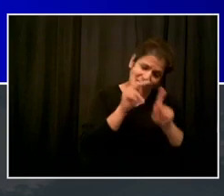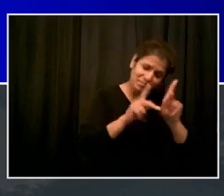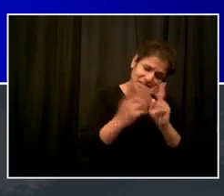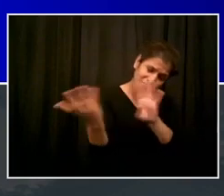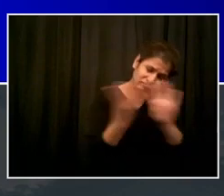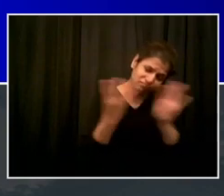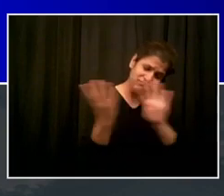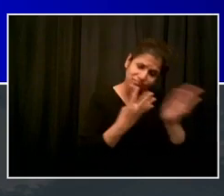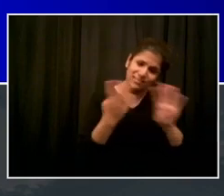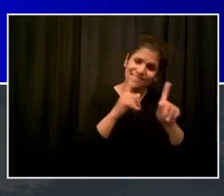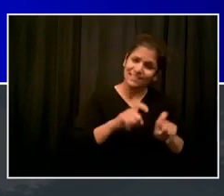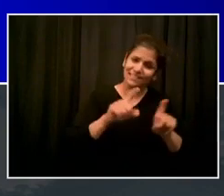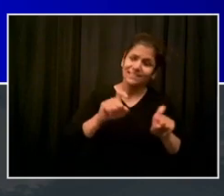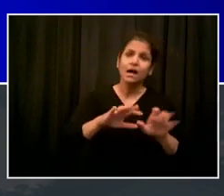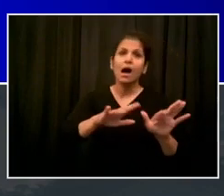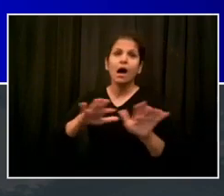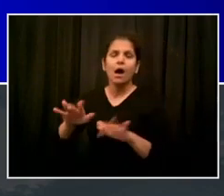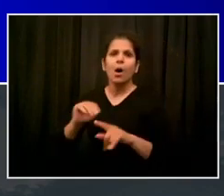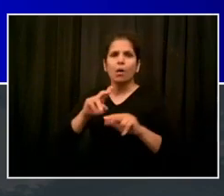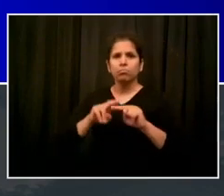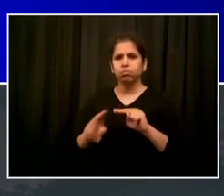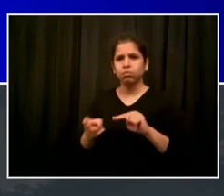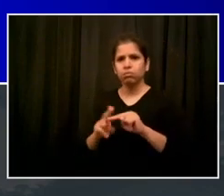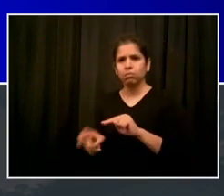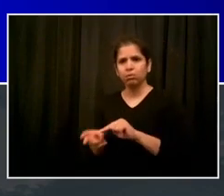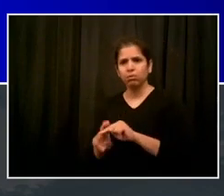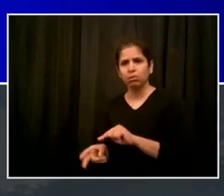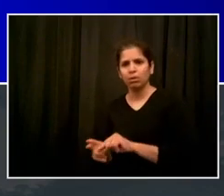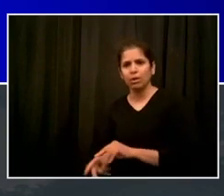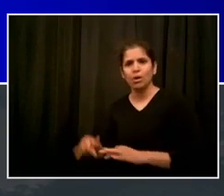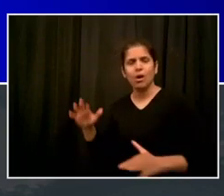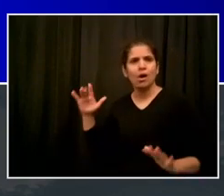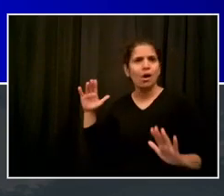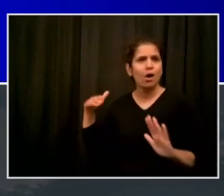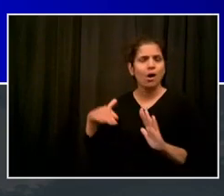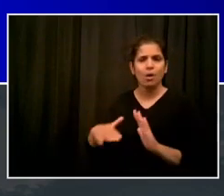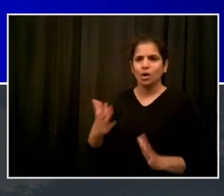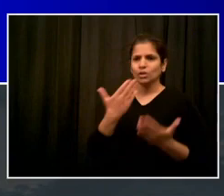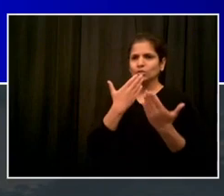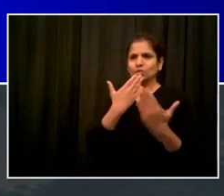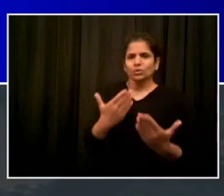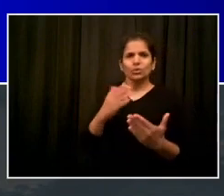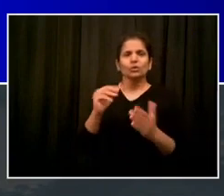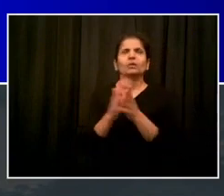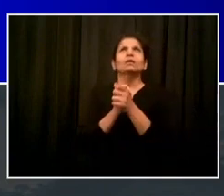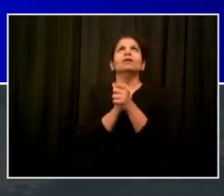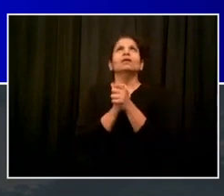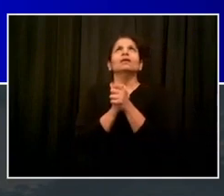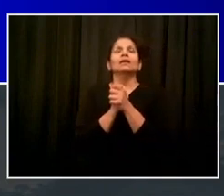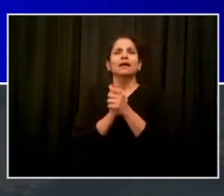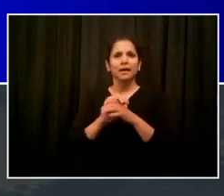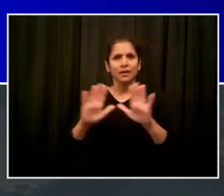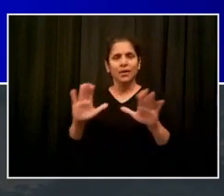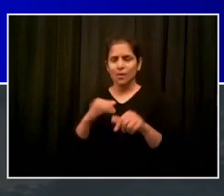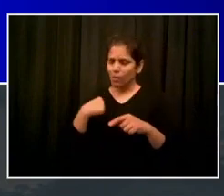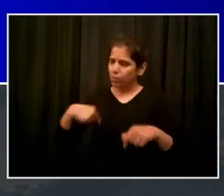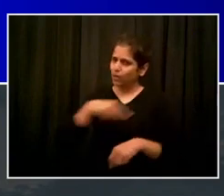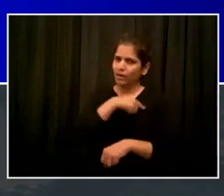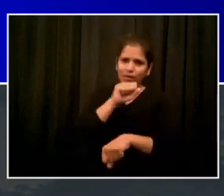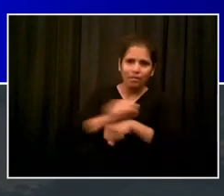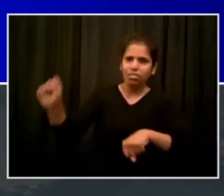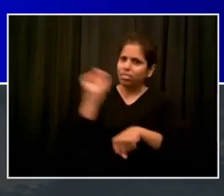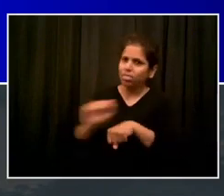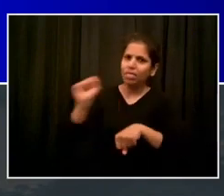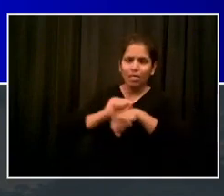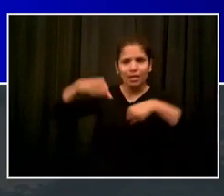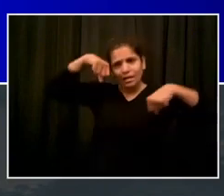down. What a good sign this is. So congratulations, everyone. This is putting us well on the way to our goal of opening